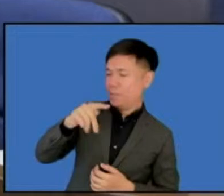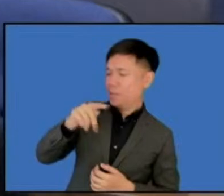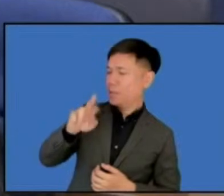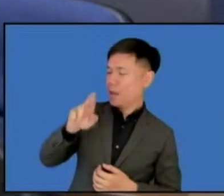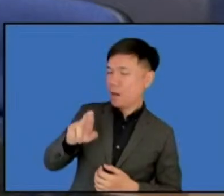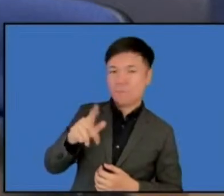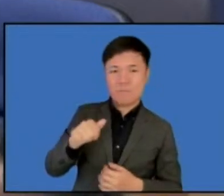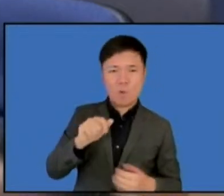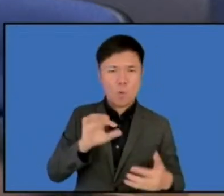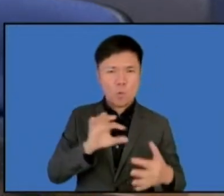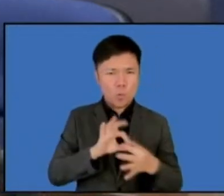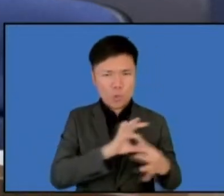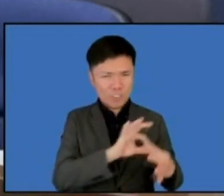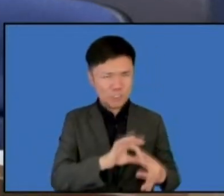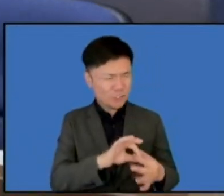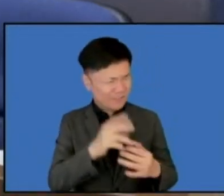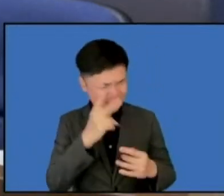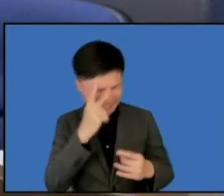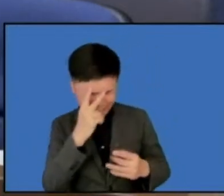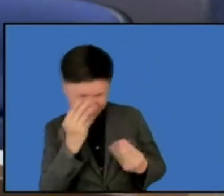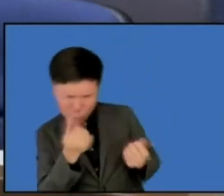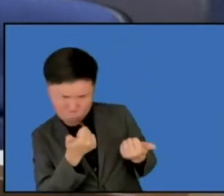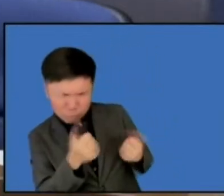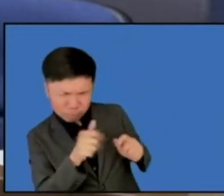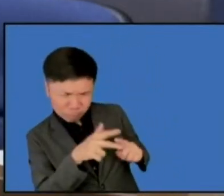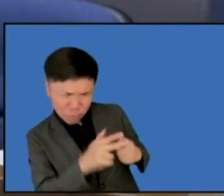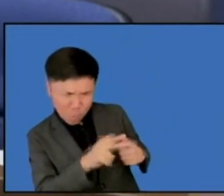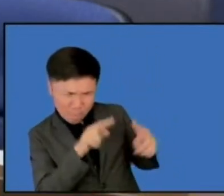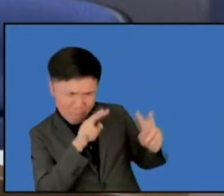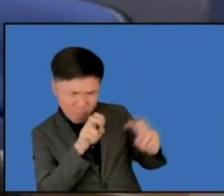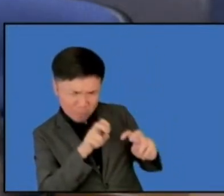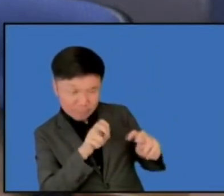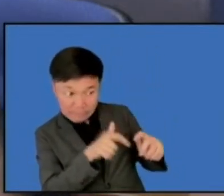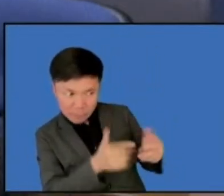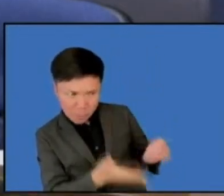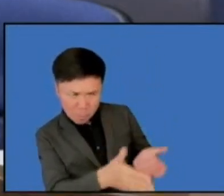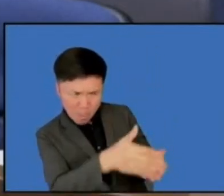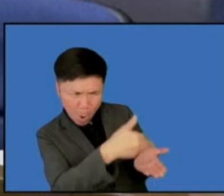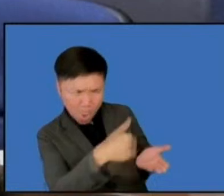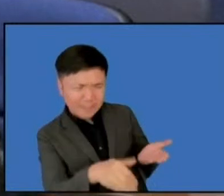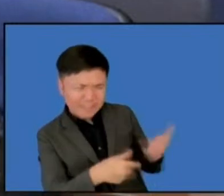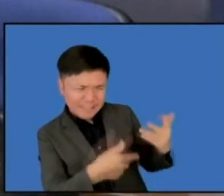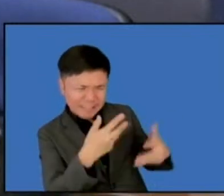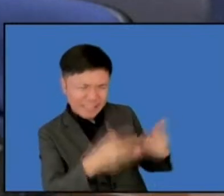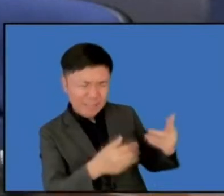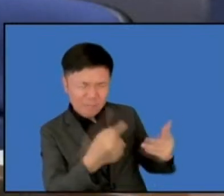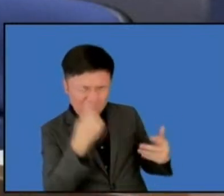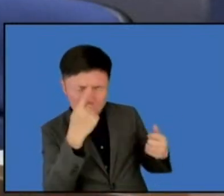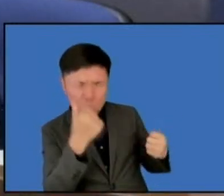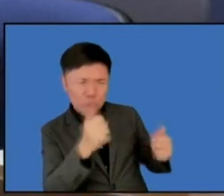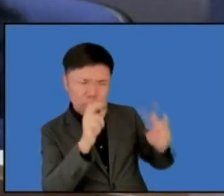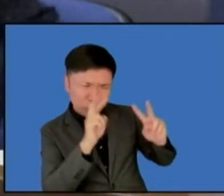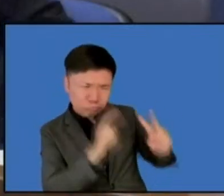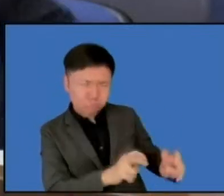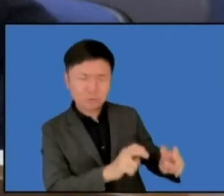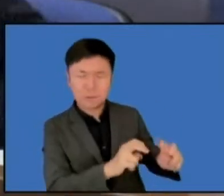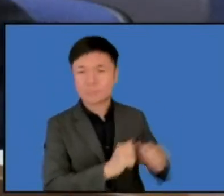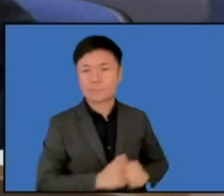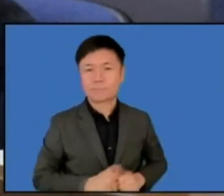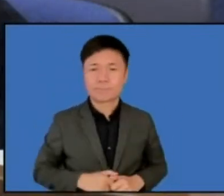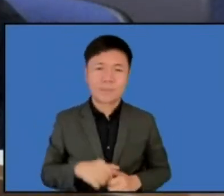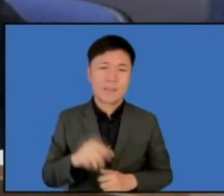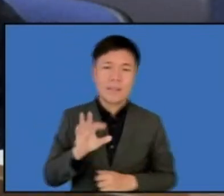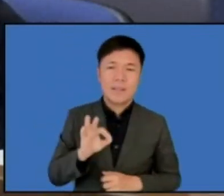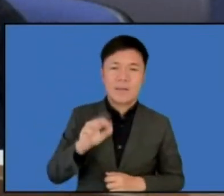issues from their perspective and collects robust data using comprehensive research principles. Through FPAR, we aim to